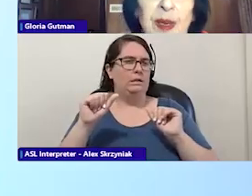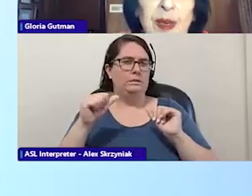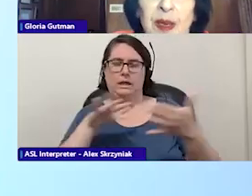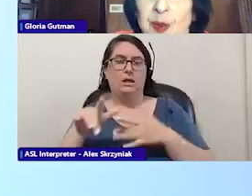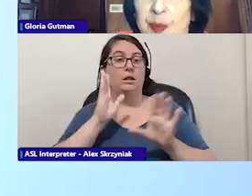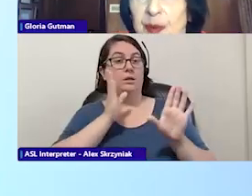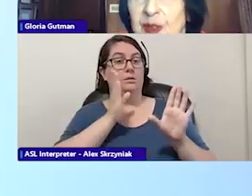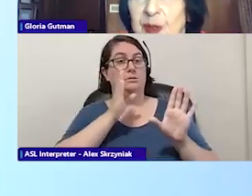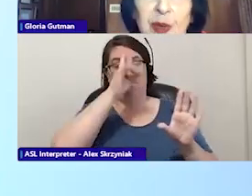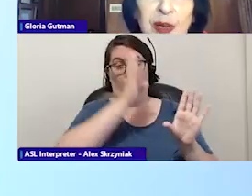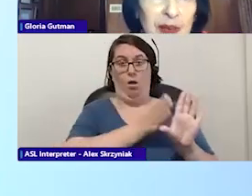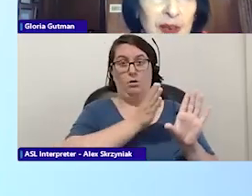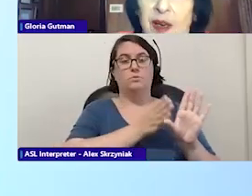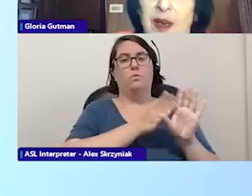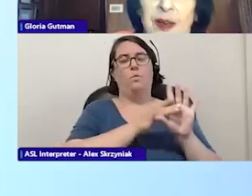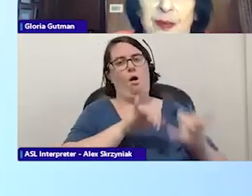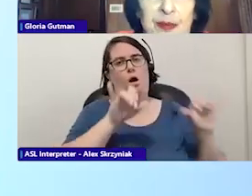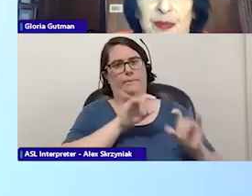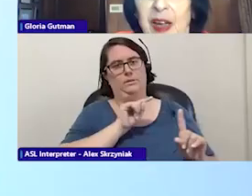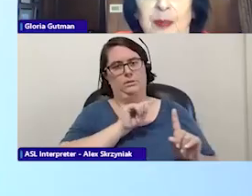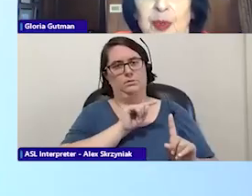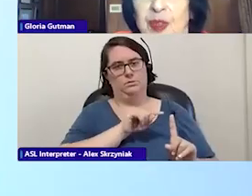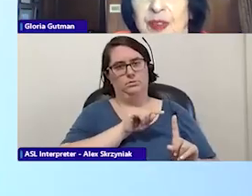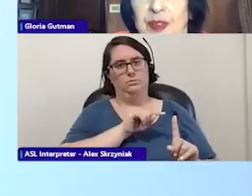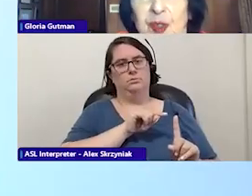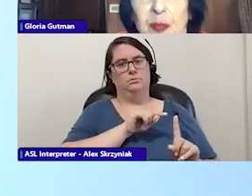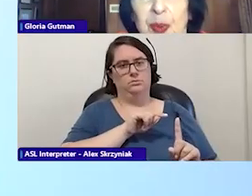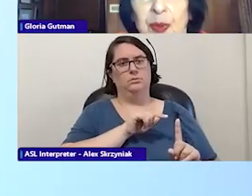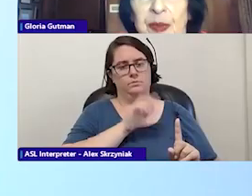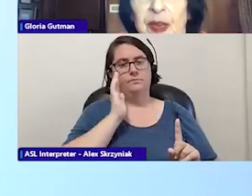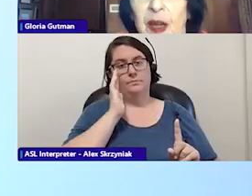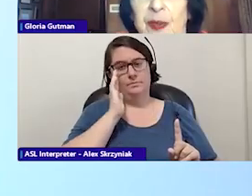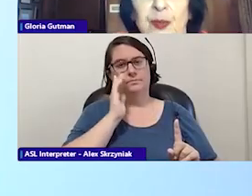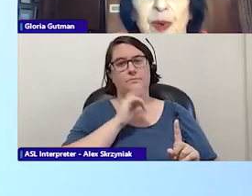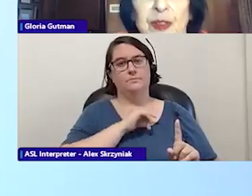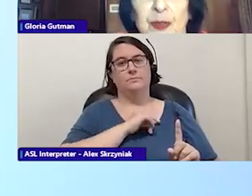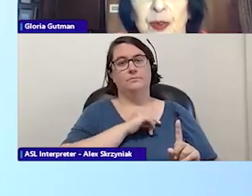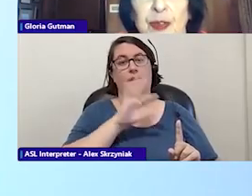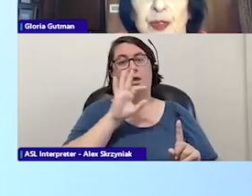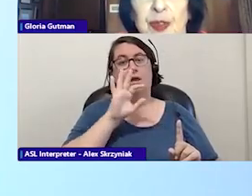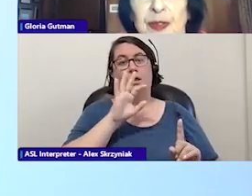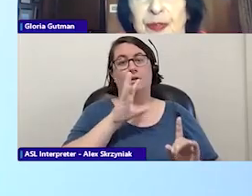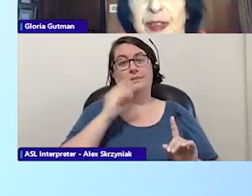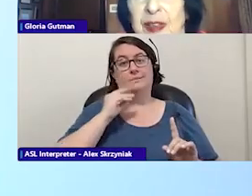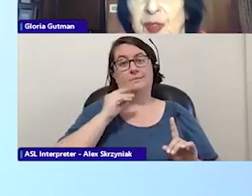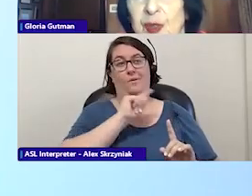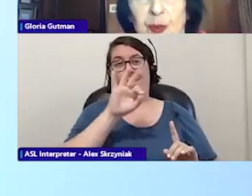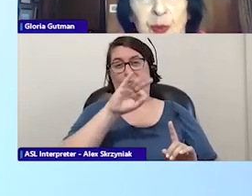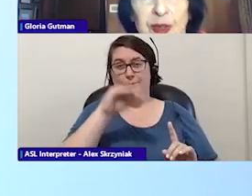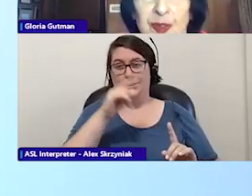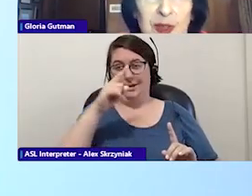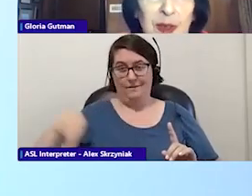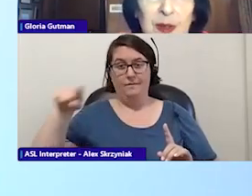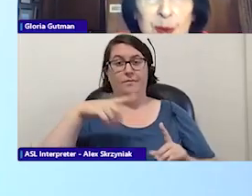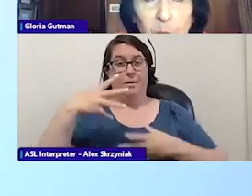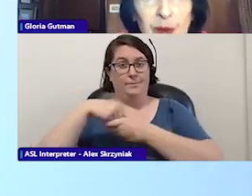common, experienced by 9% of the sample. The rates for physical and financial